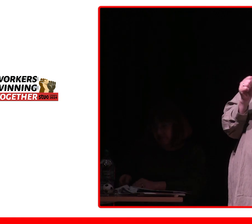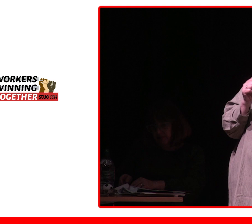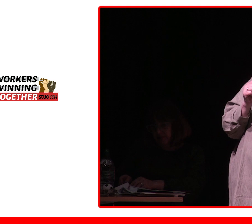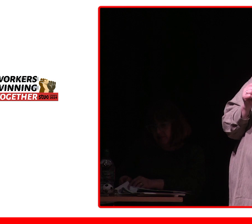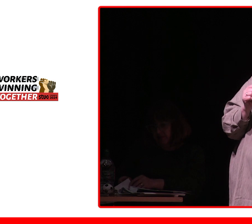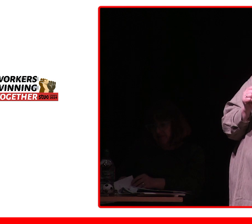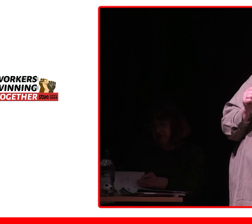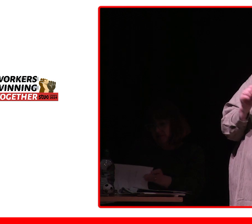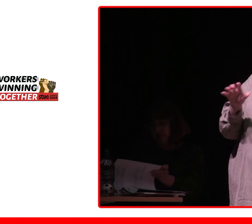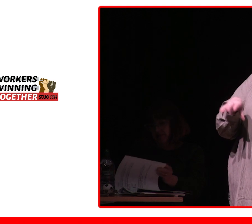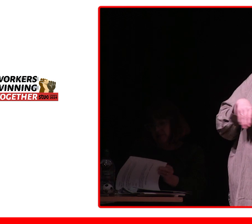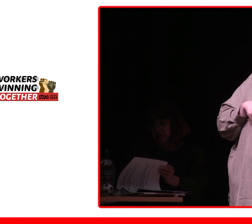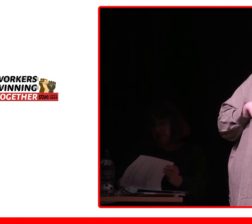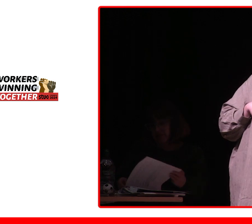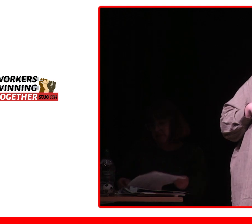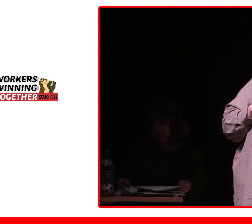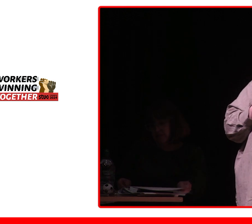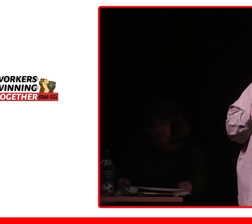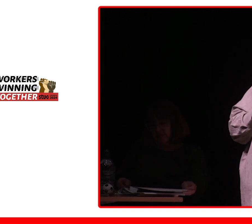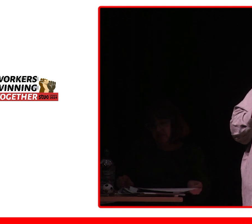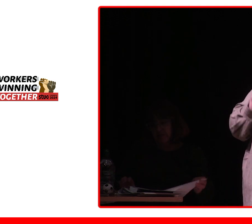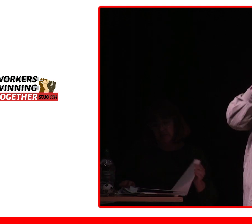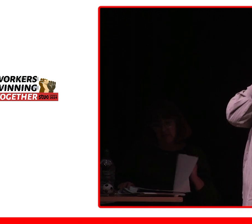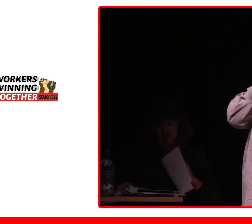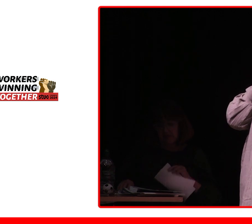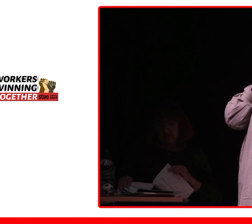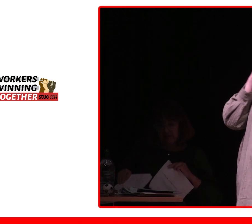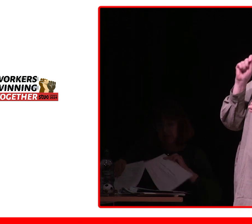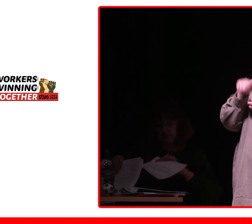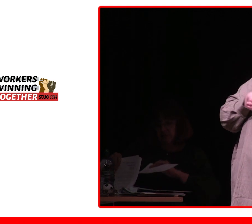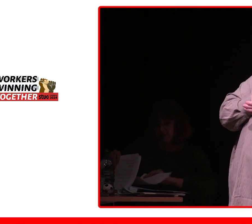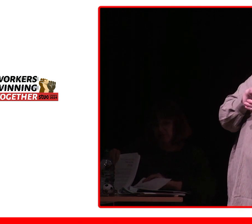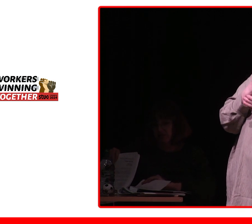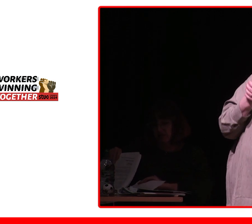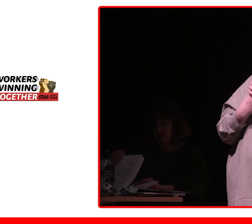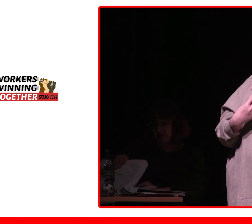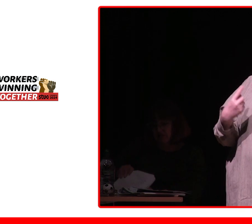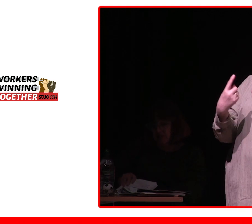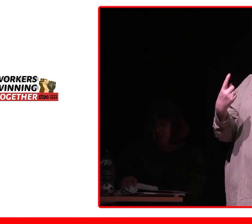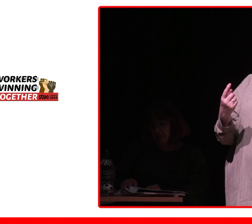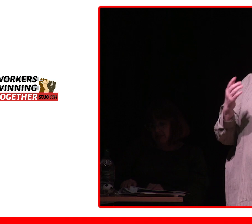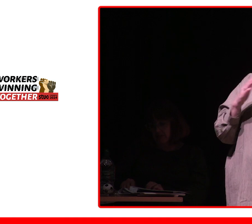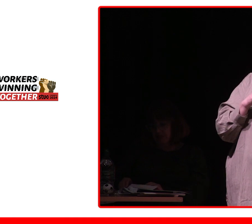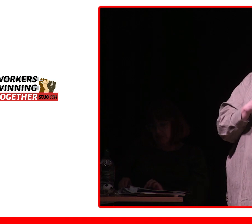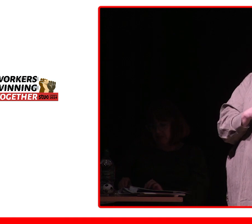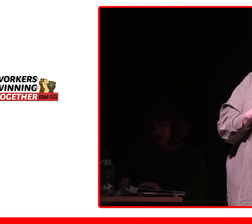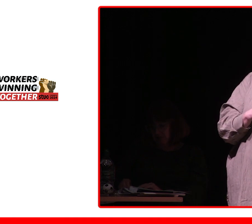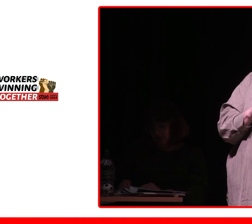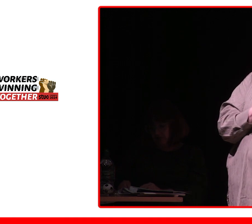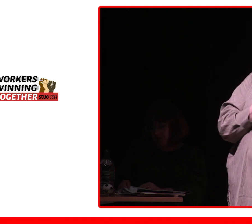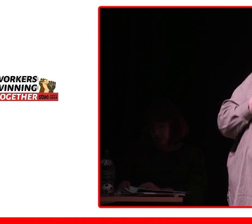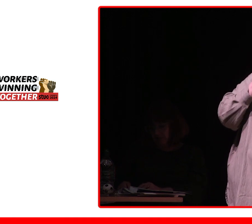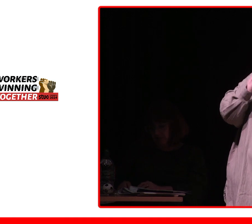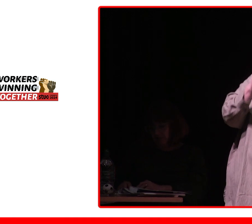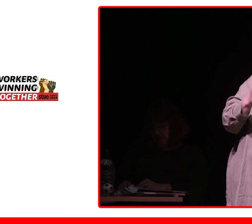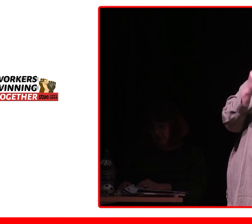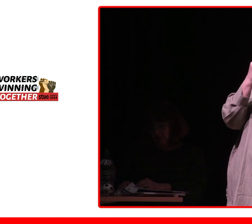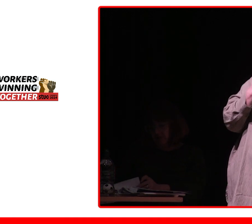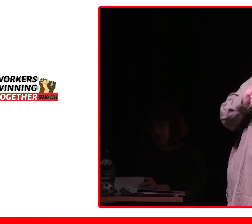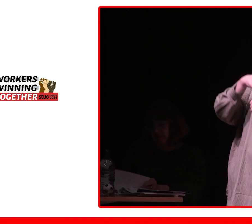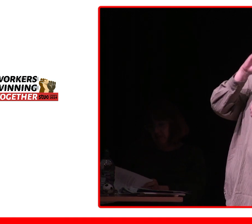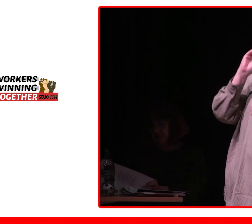and accepted that they will remit their individual motions in support of the General